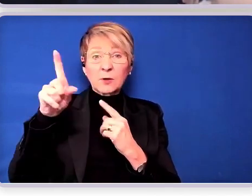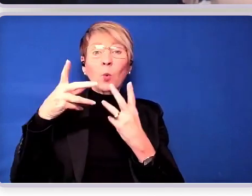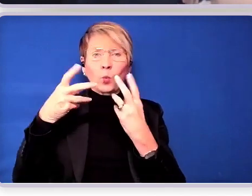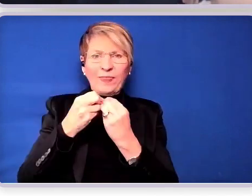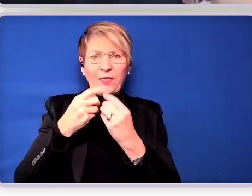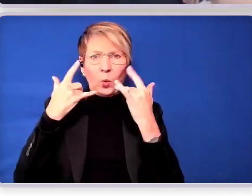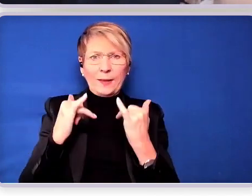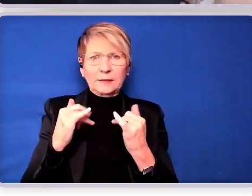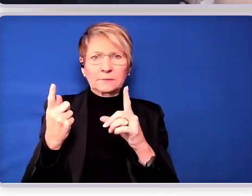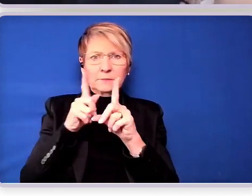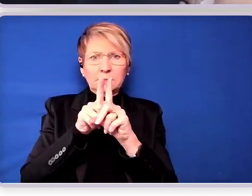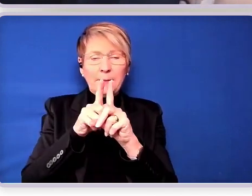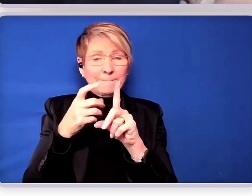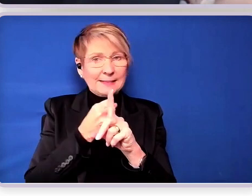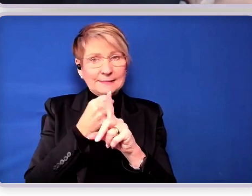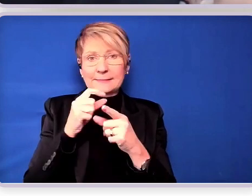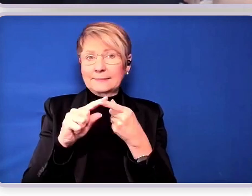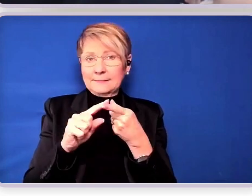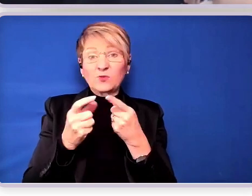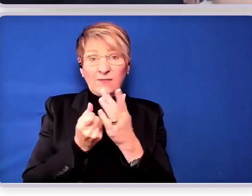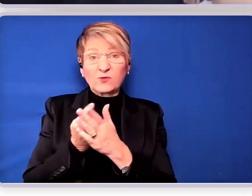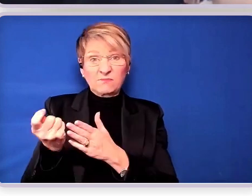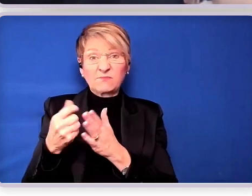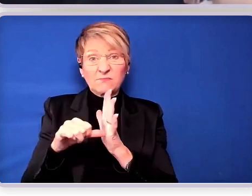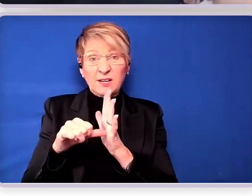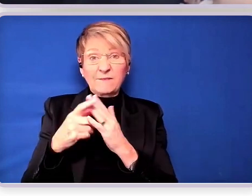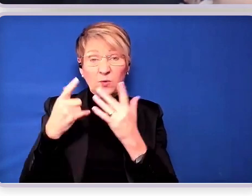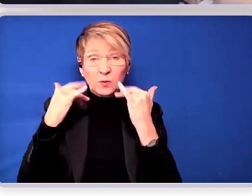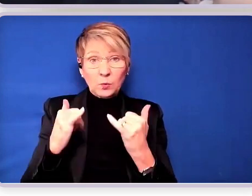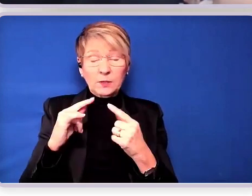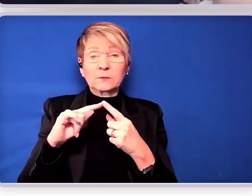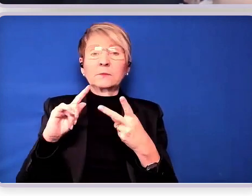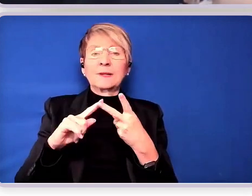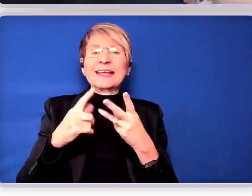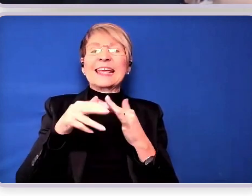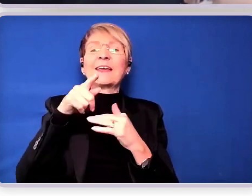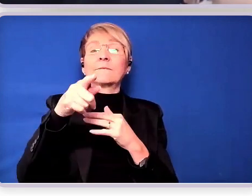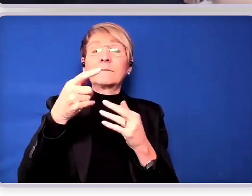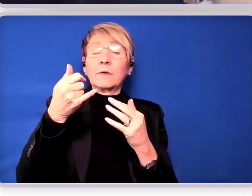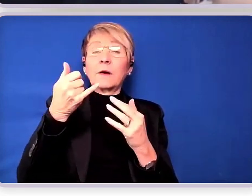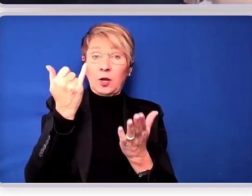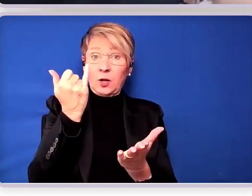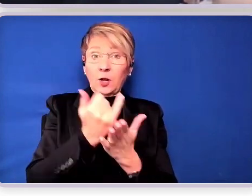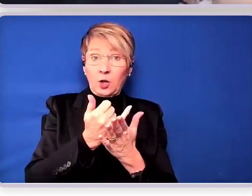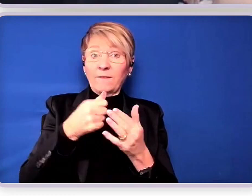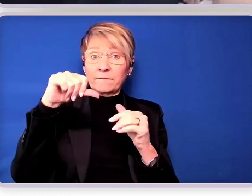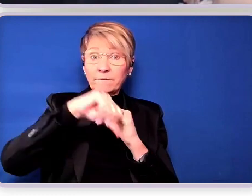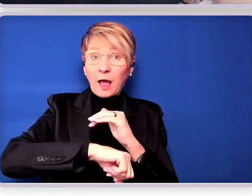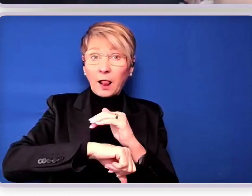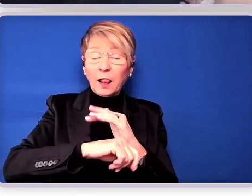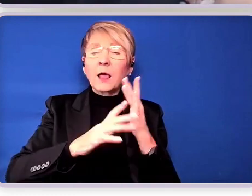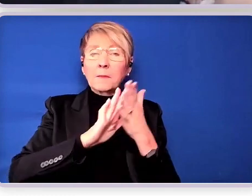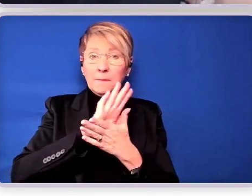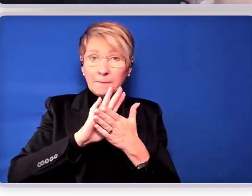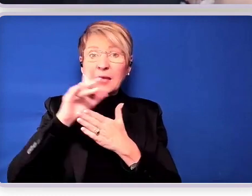You will have a cost order made against you automatically if you lose.